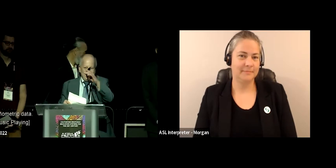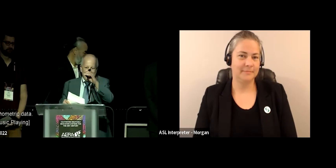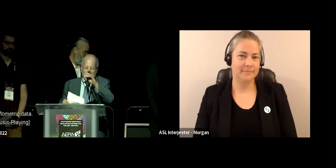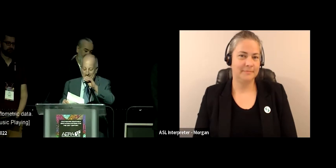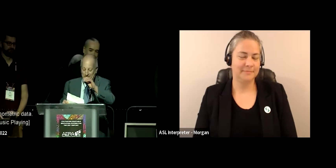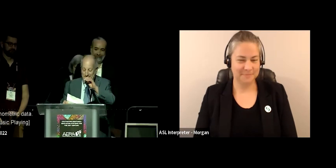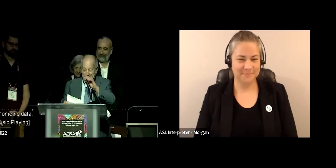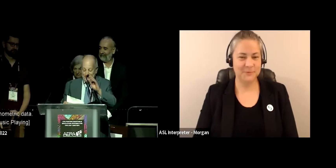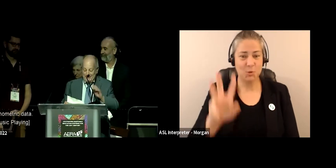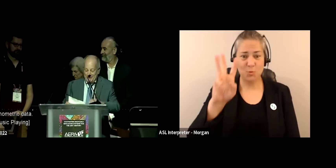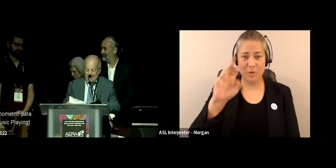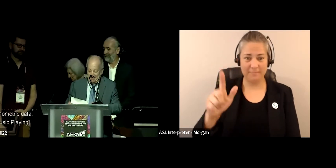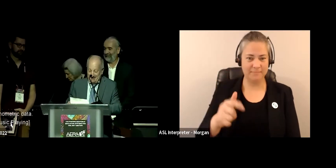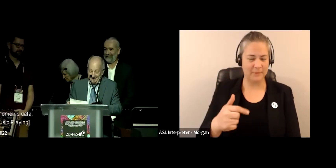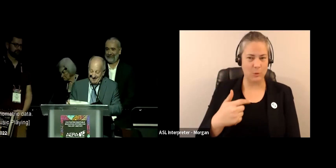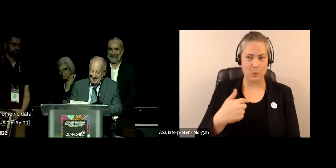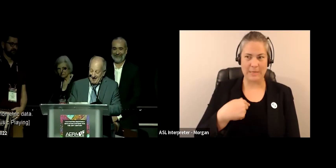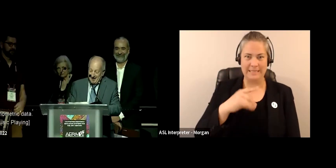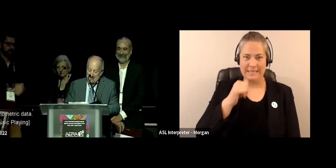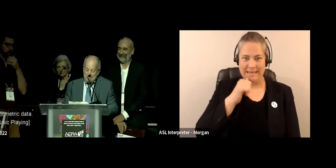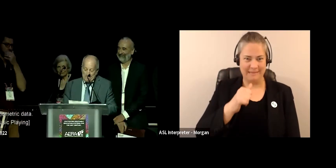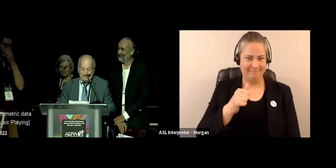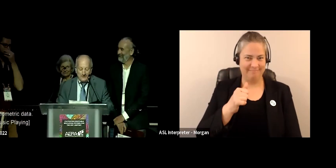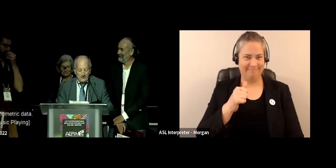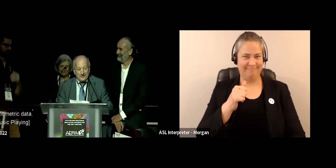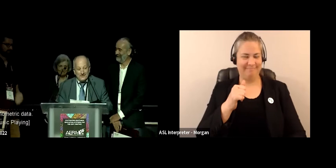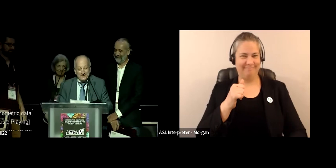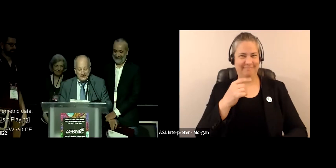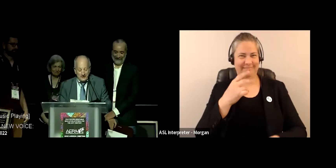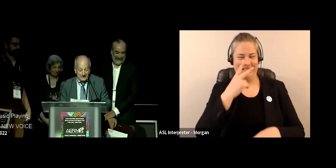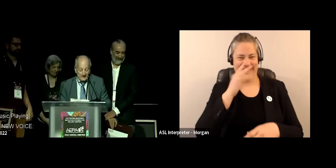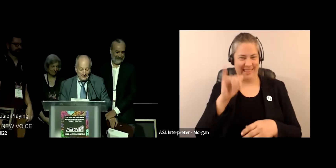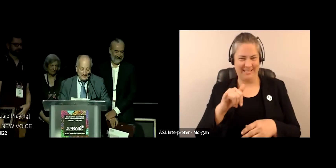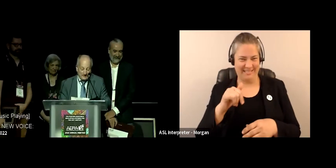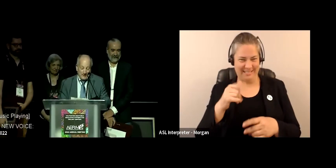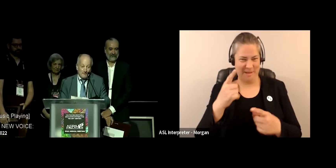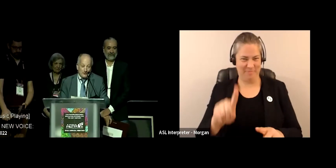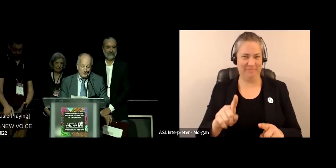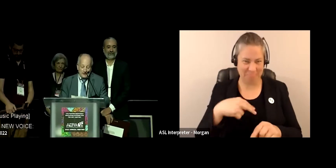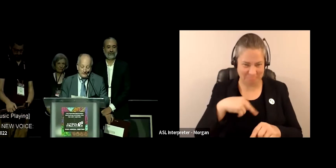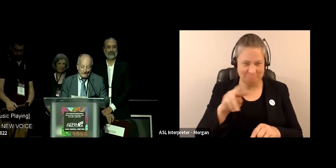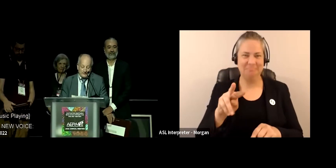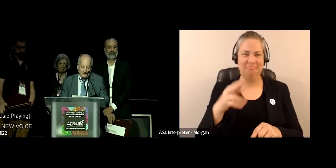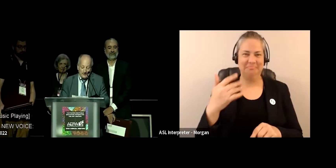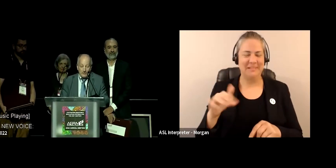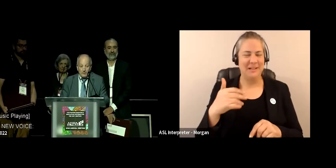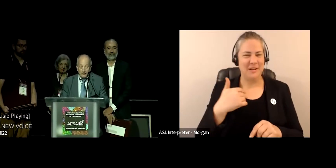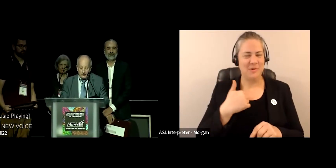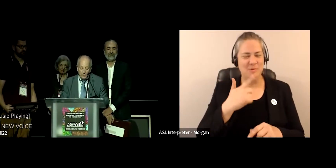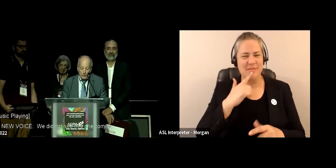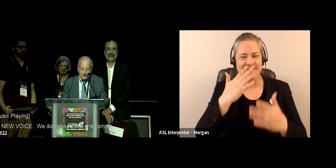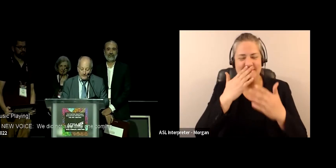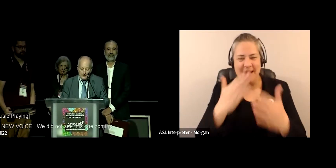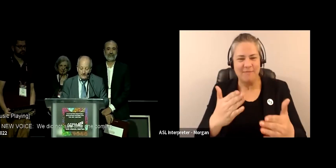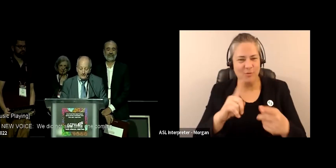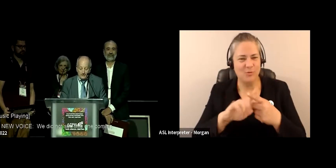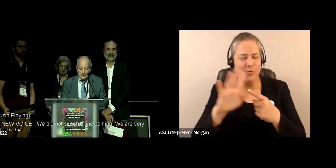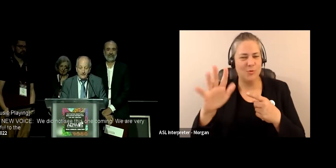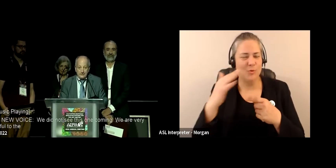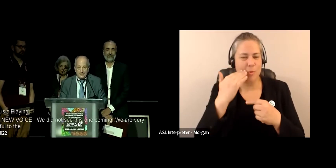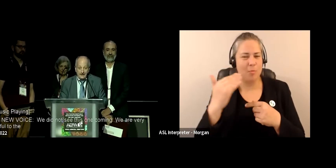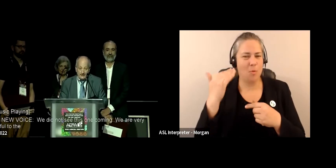Well, we didn't see this one coming. We are very grateful to the Palmer O. Johnson Memorial Award